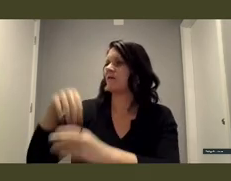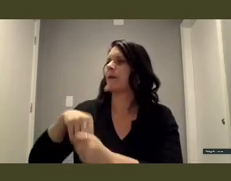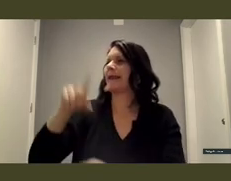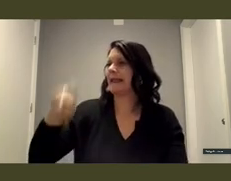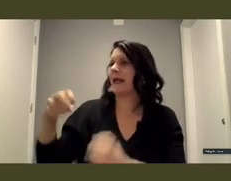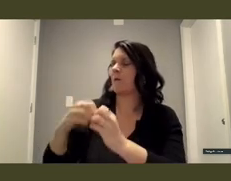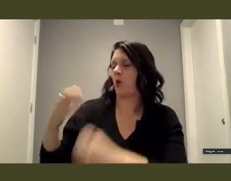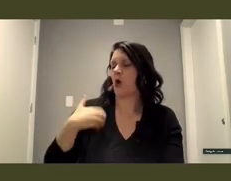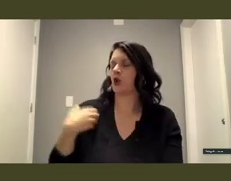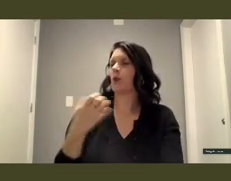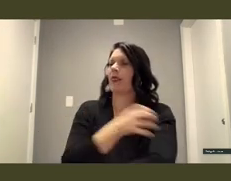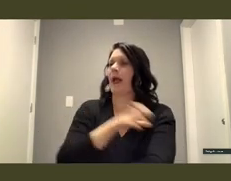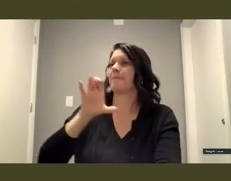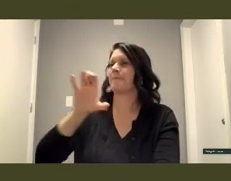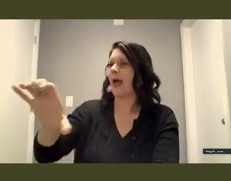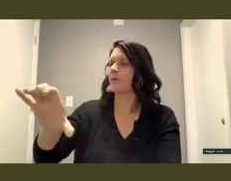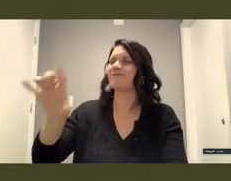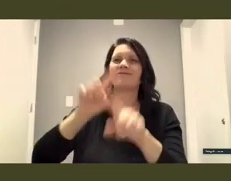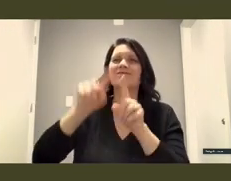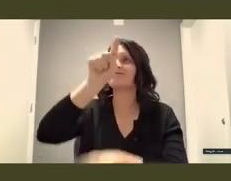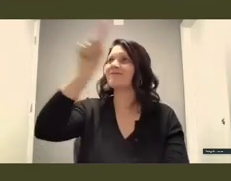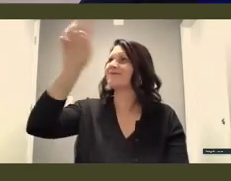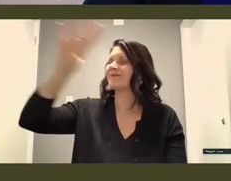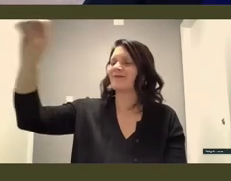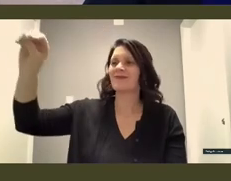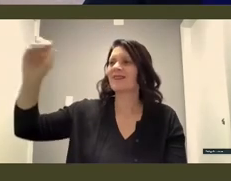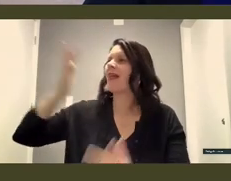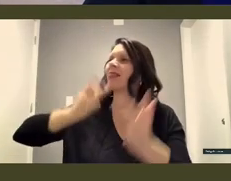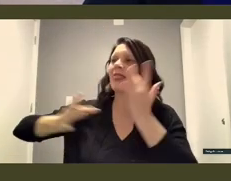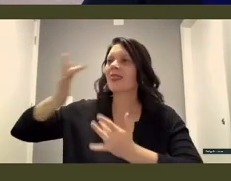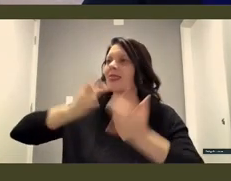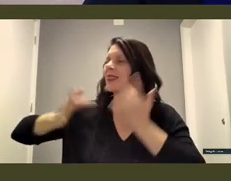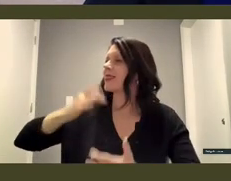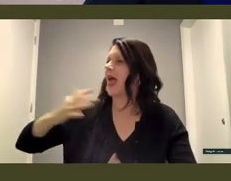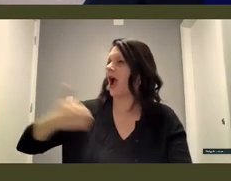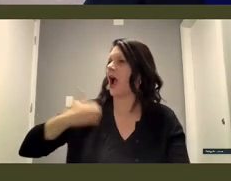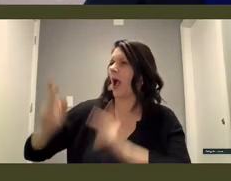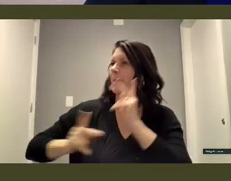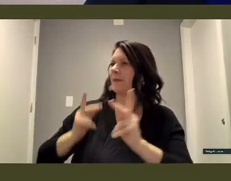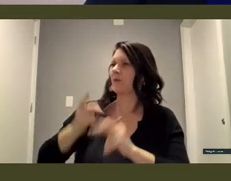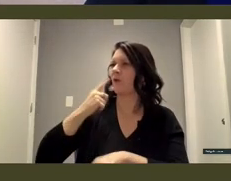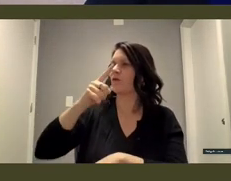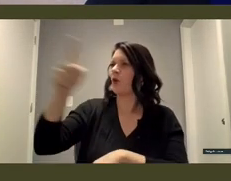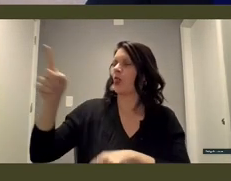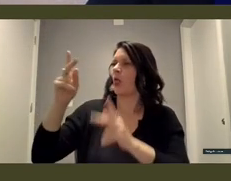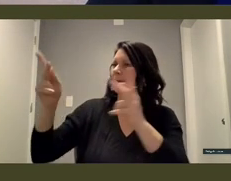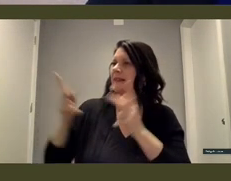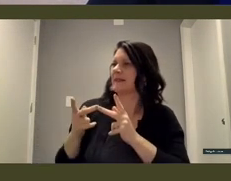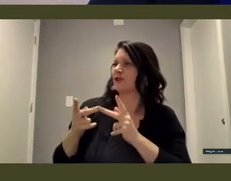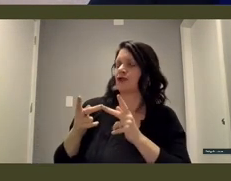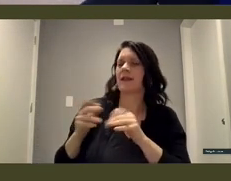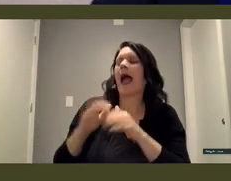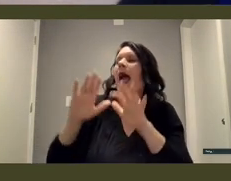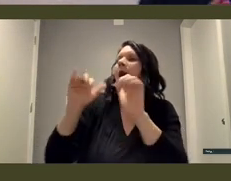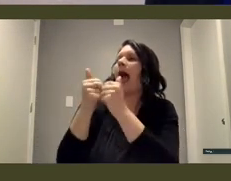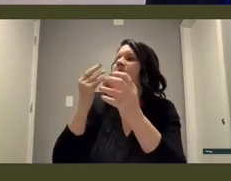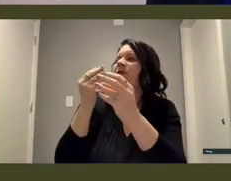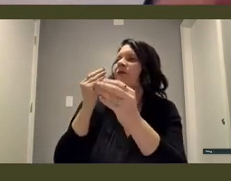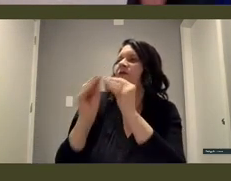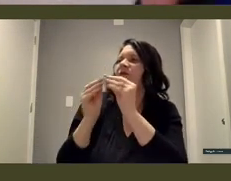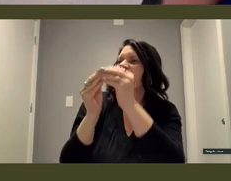yet organisations lack young people in employed positions. How can we address this?